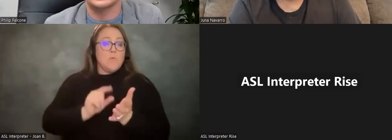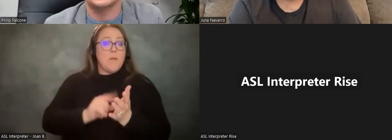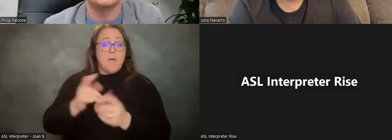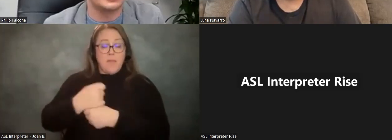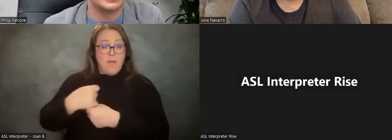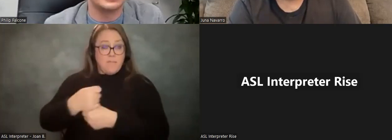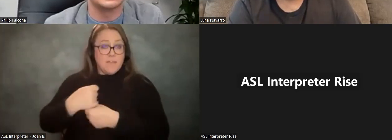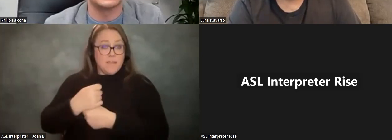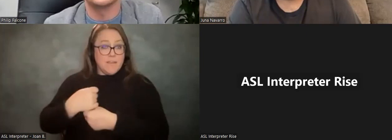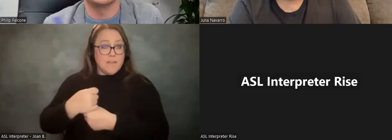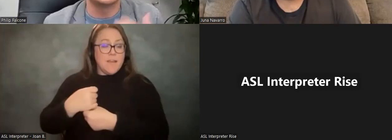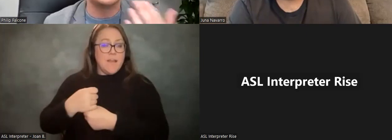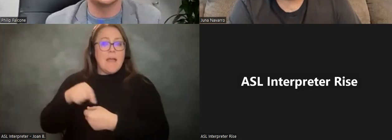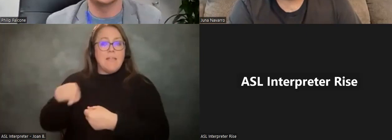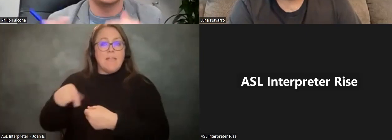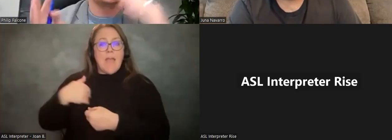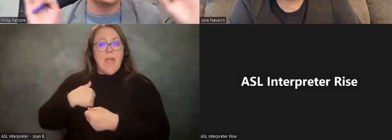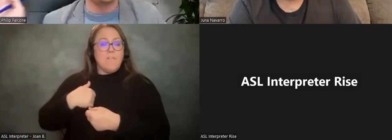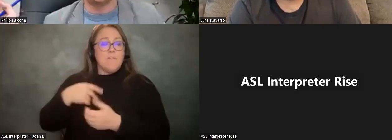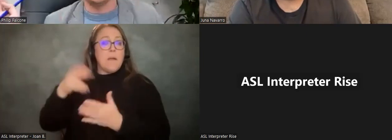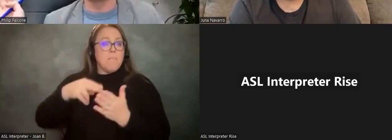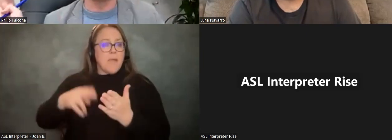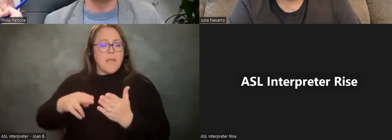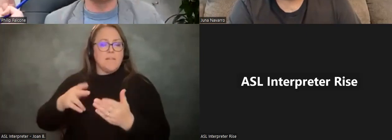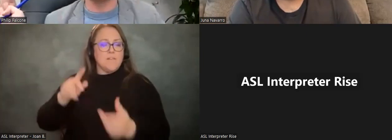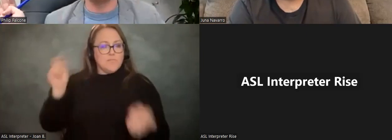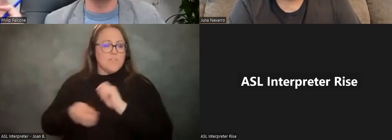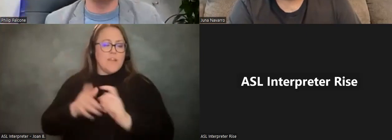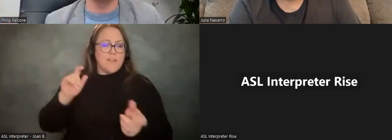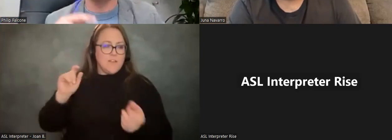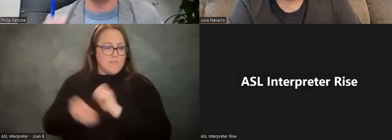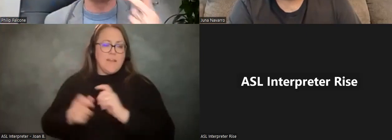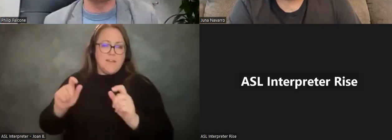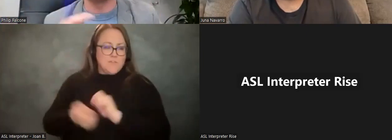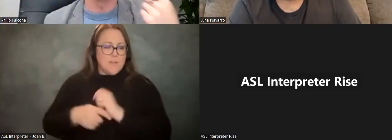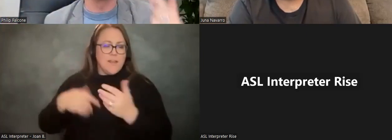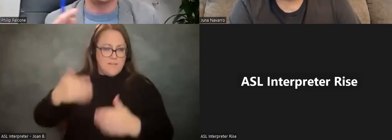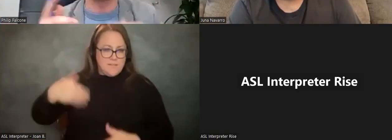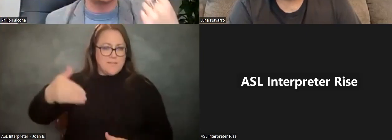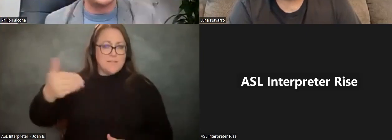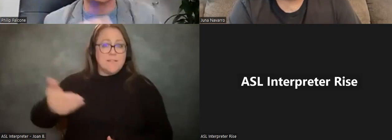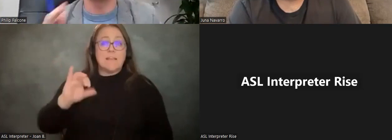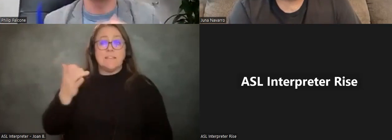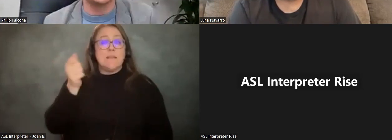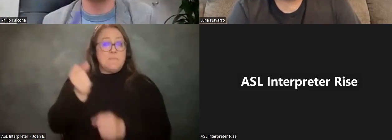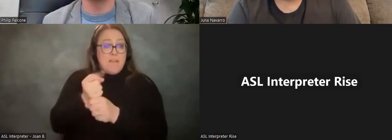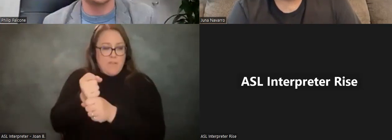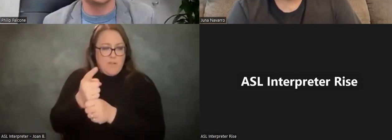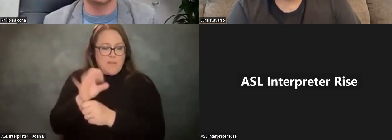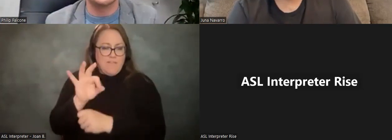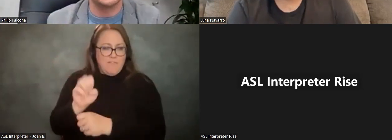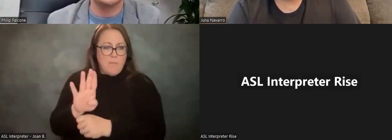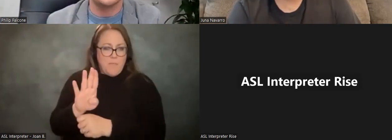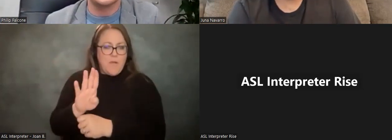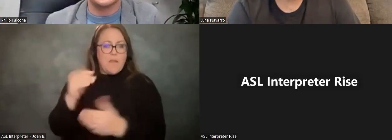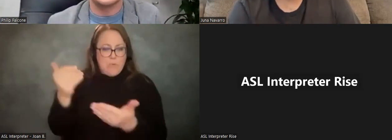they do a rotating mural at this large wall inside their coffee shop once every February. So once a year, it's a new mural